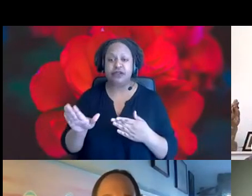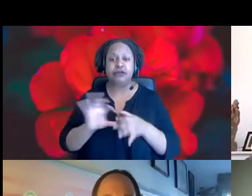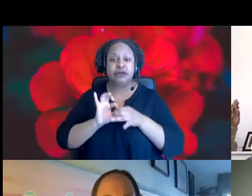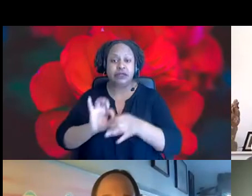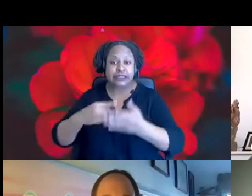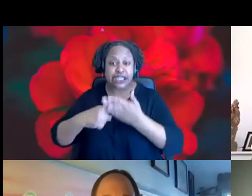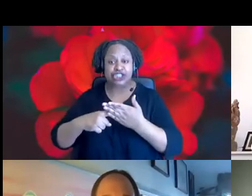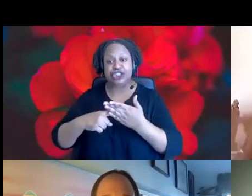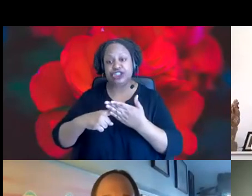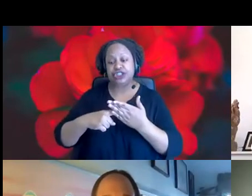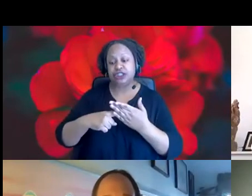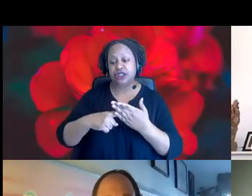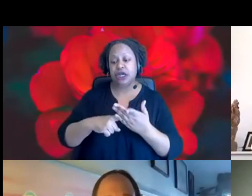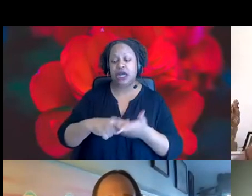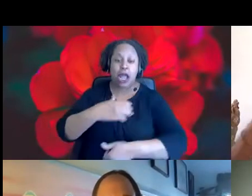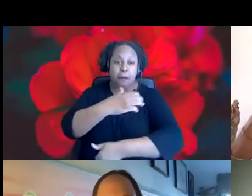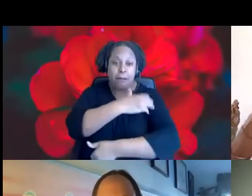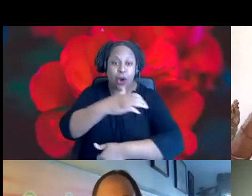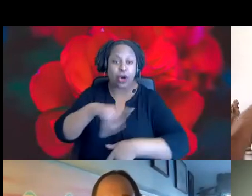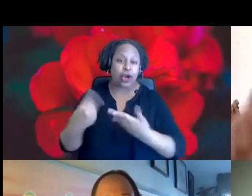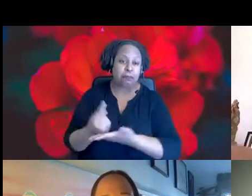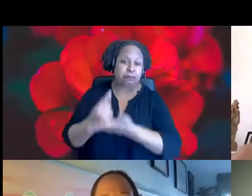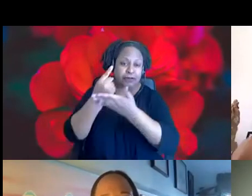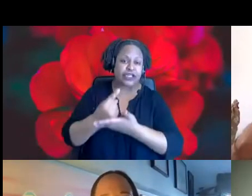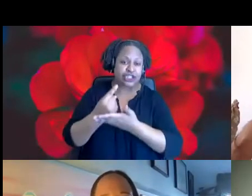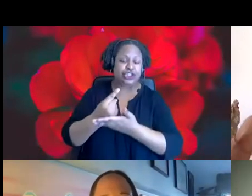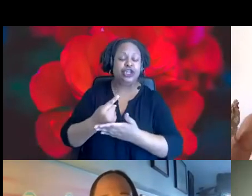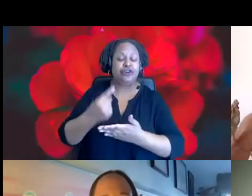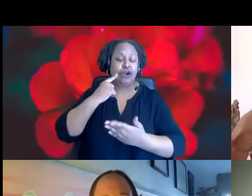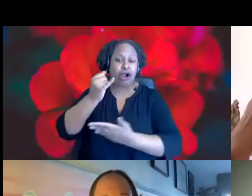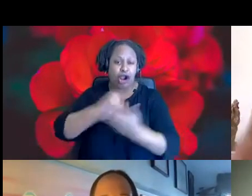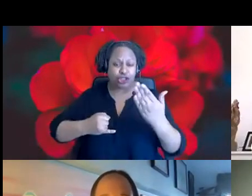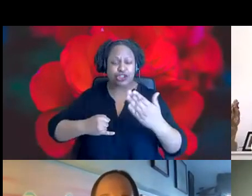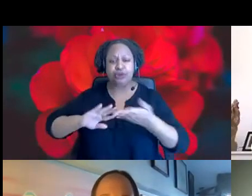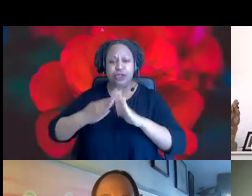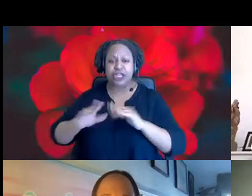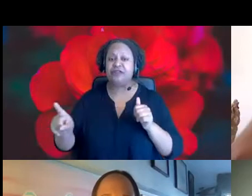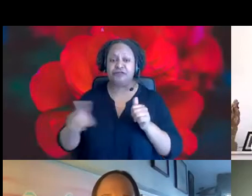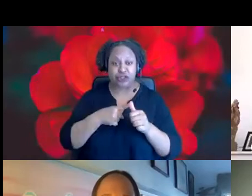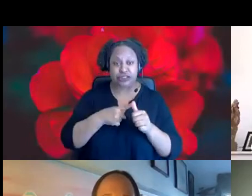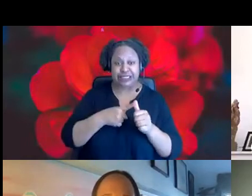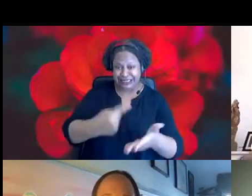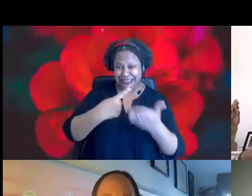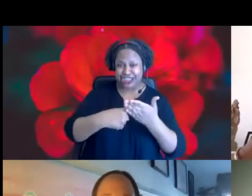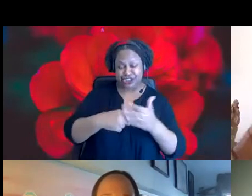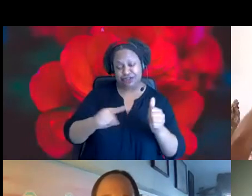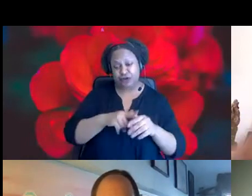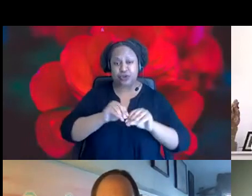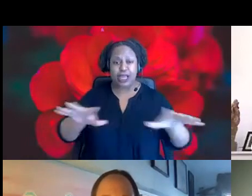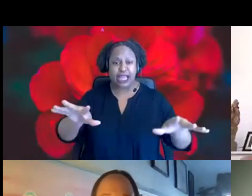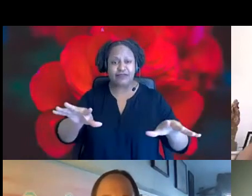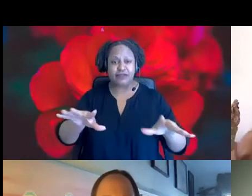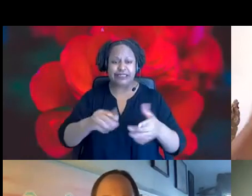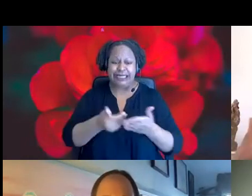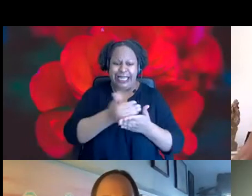power and privilege in the arts community. So first wave we could say was about income precarity, a second